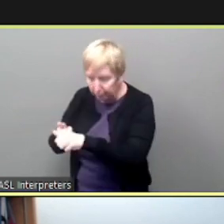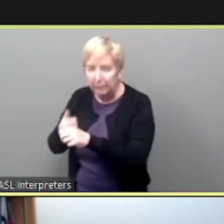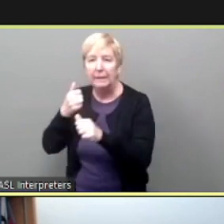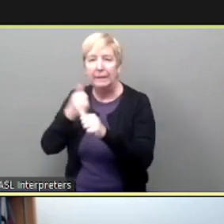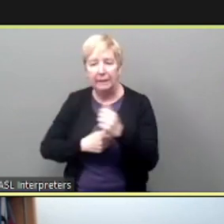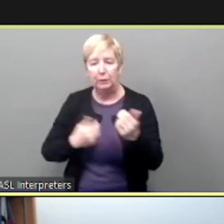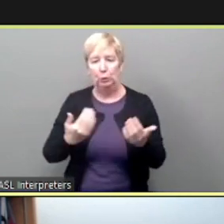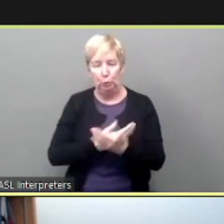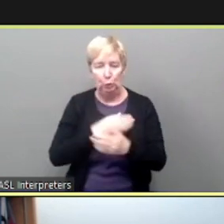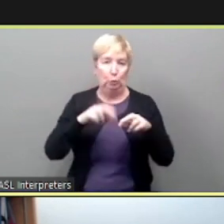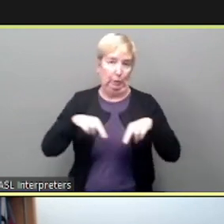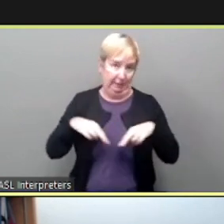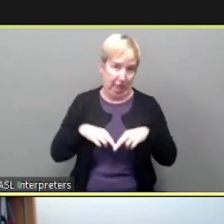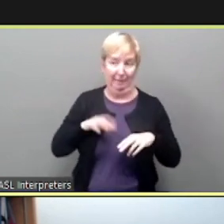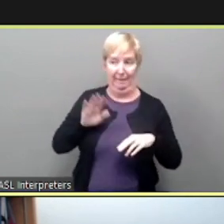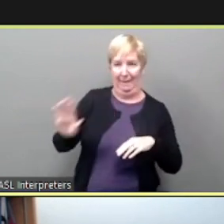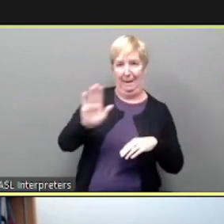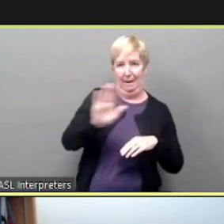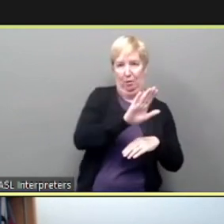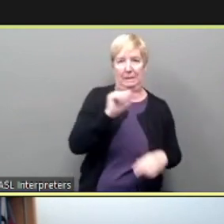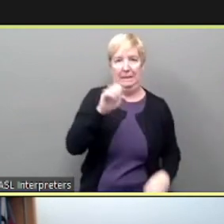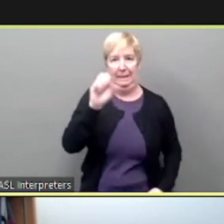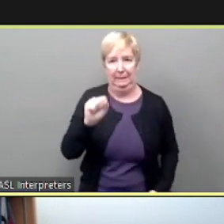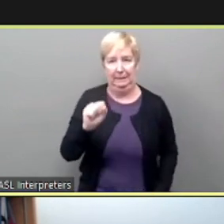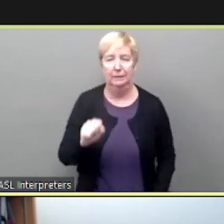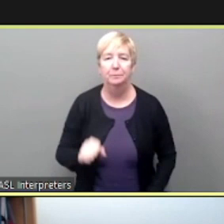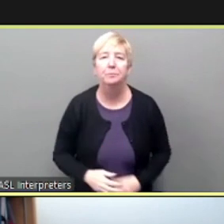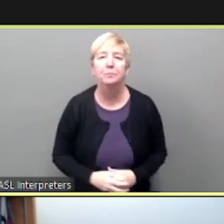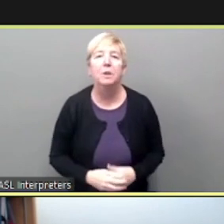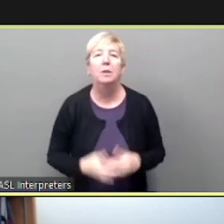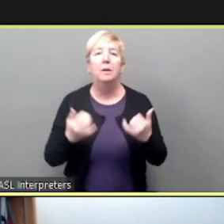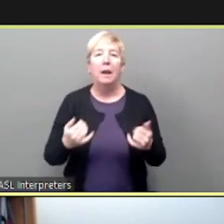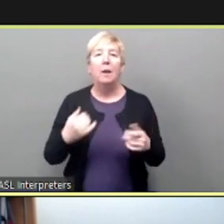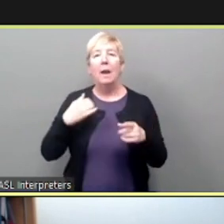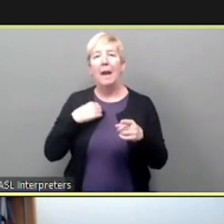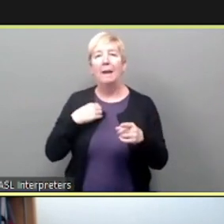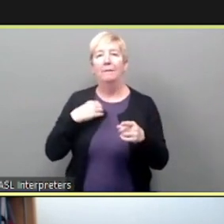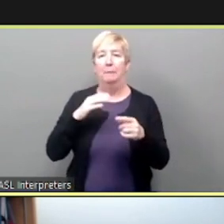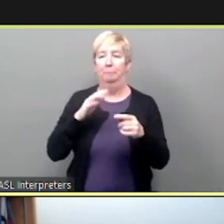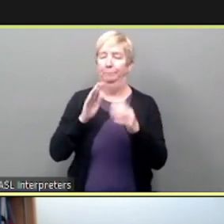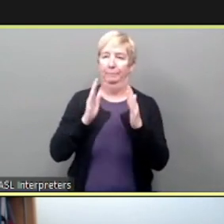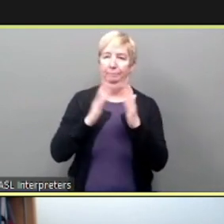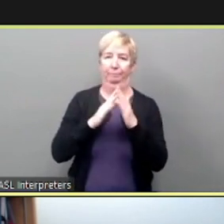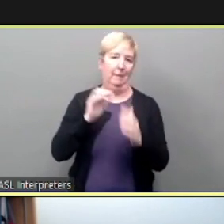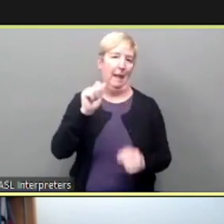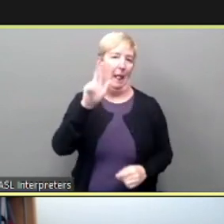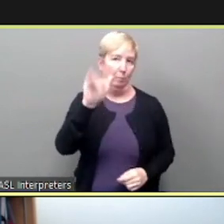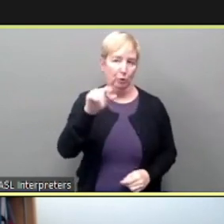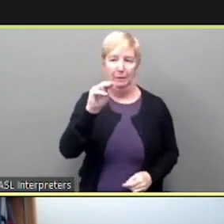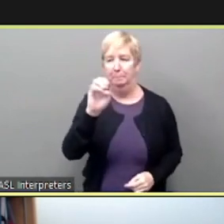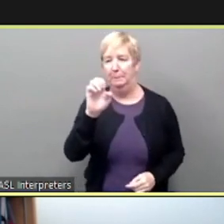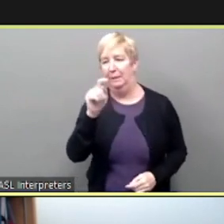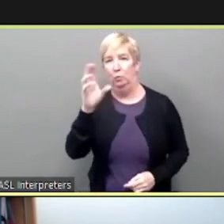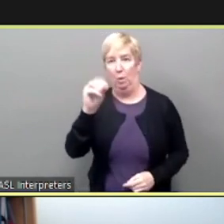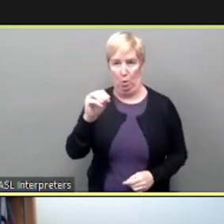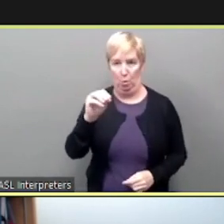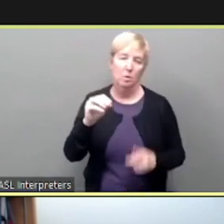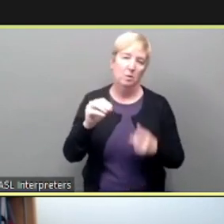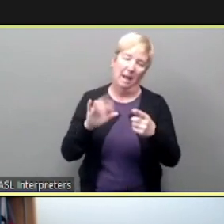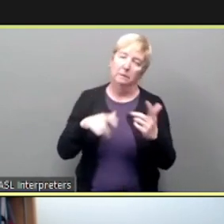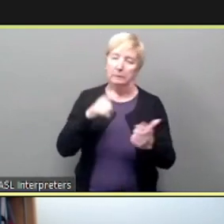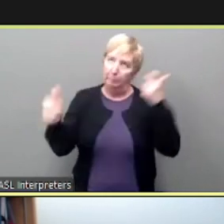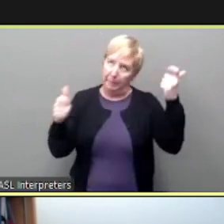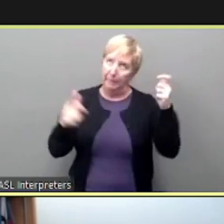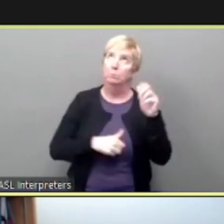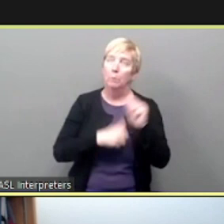by region. This is the metro region, obviously the most populous region, and so it really drives a lot of